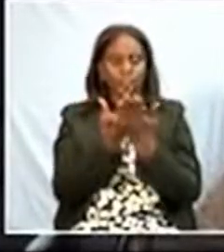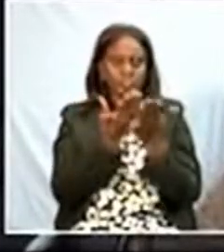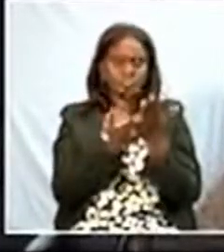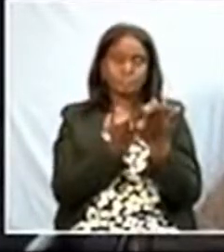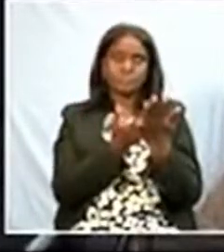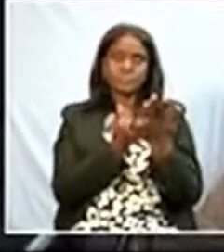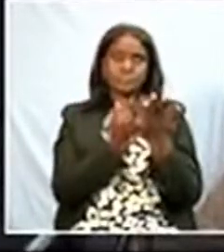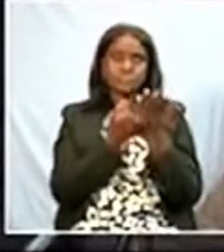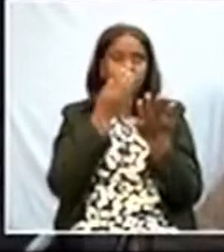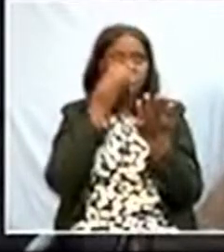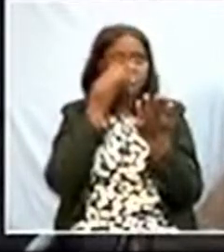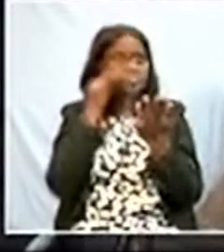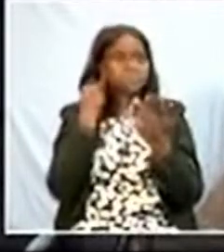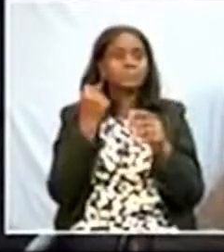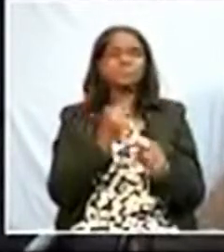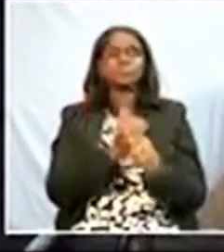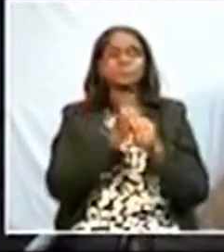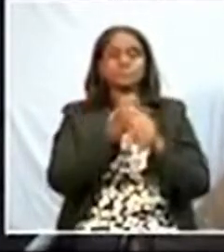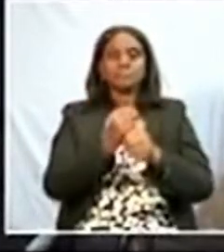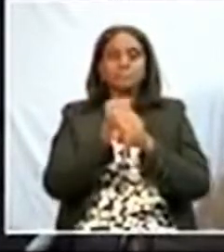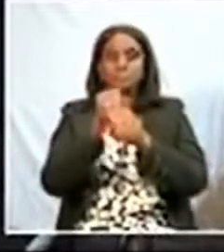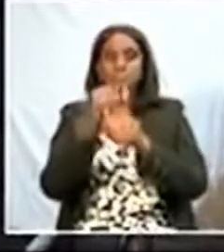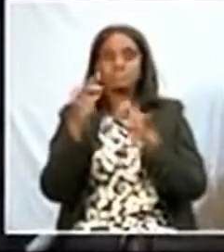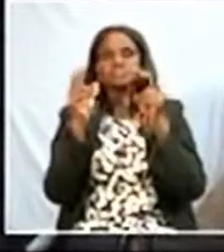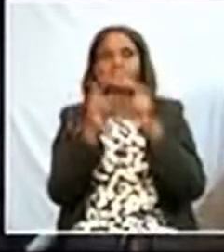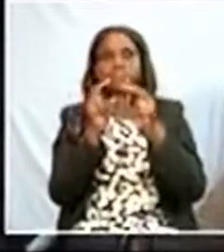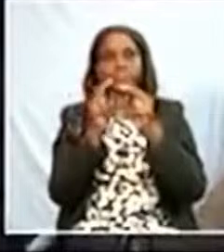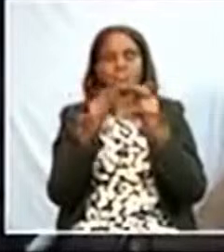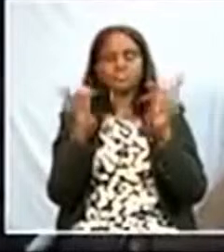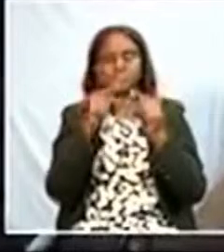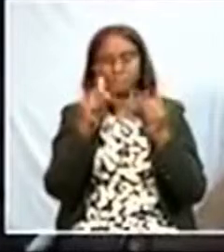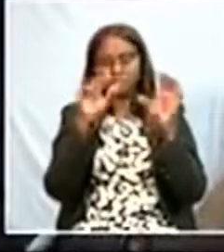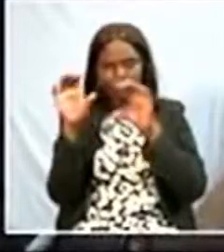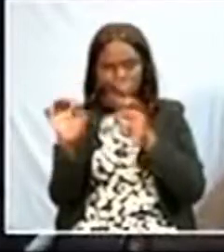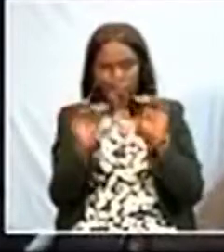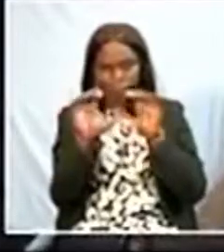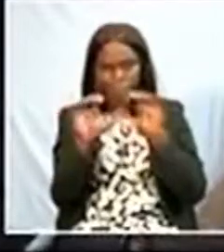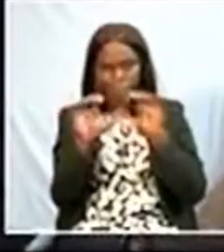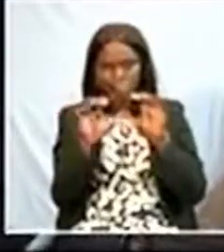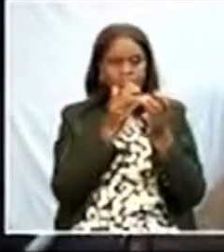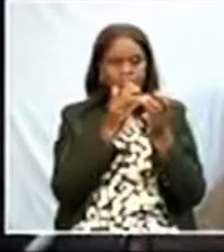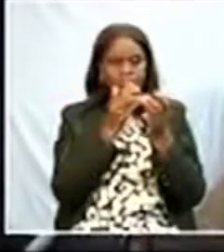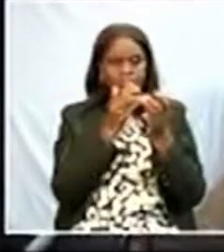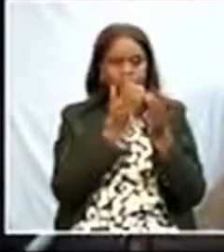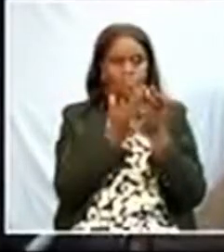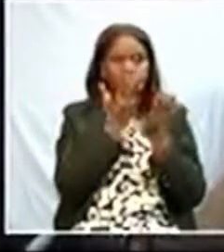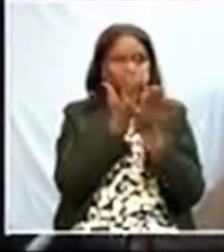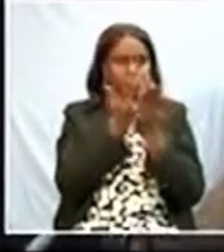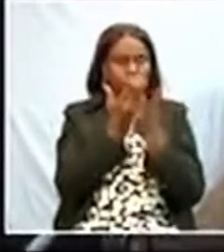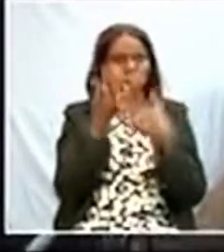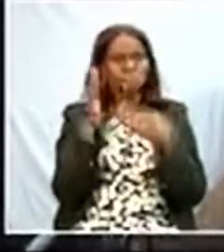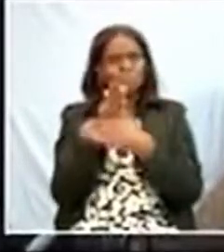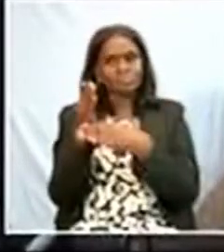of award of contracts, when you're doing tender